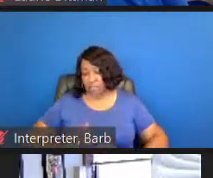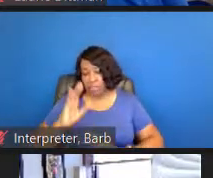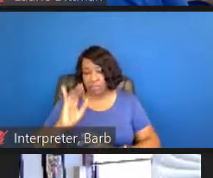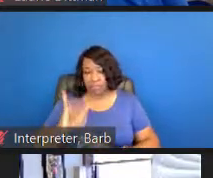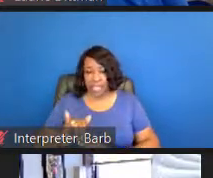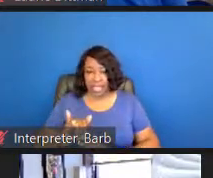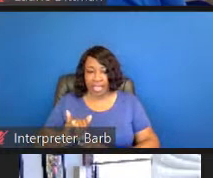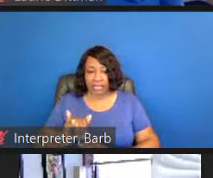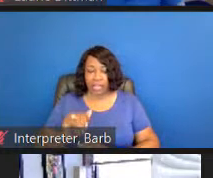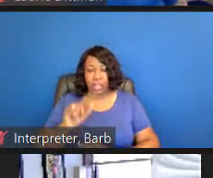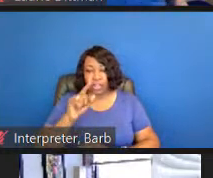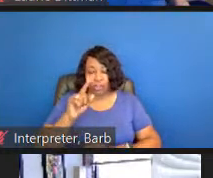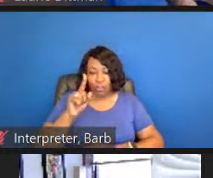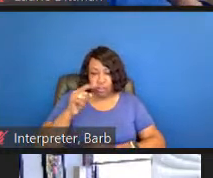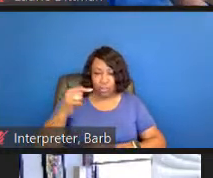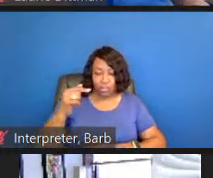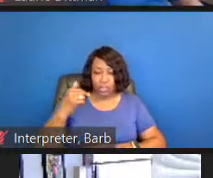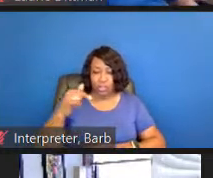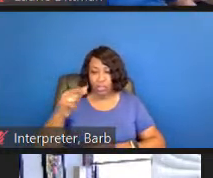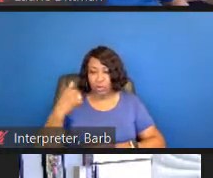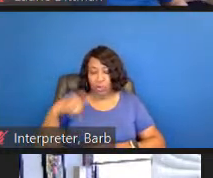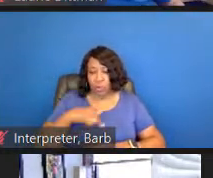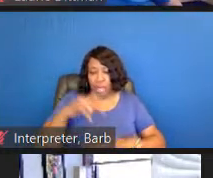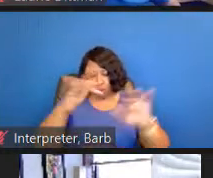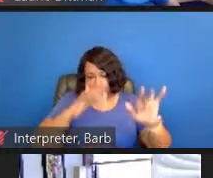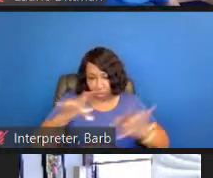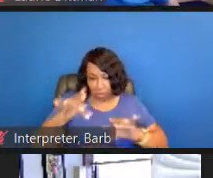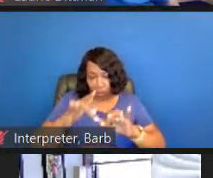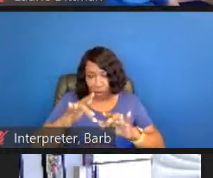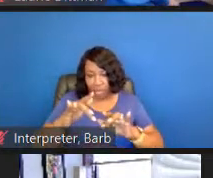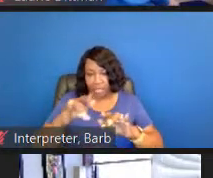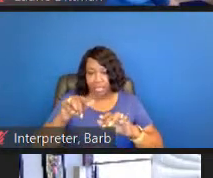you're being watched and we're recording video.